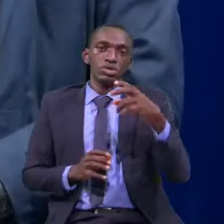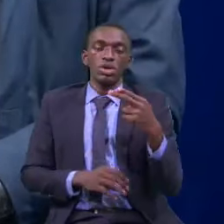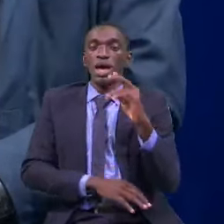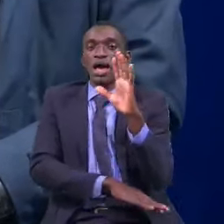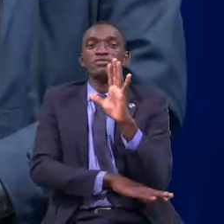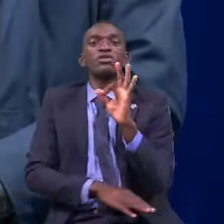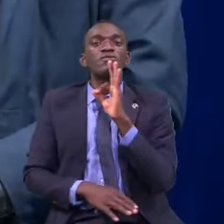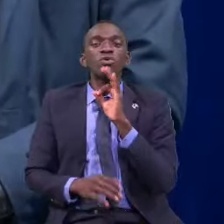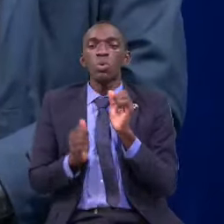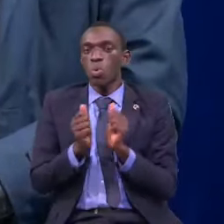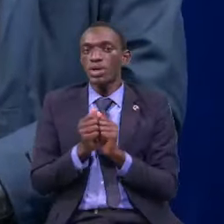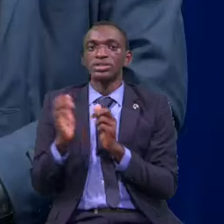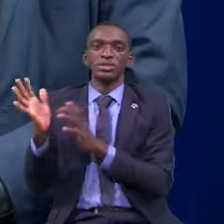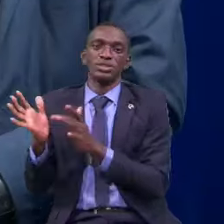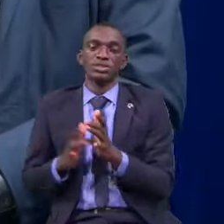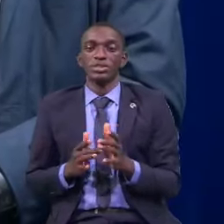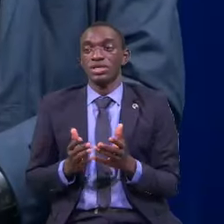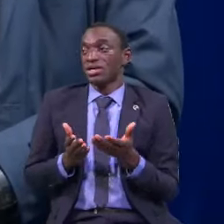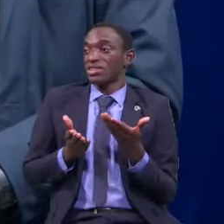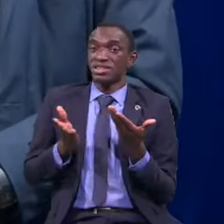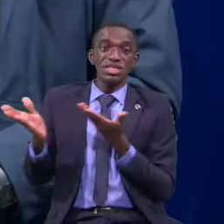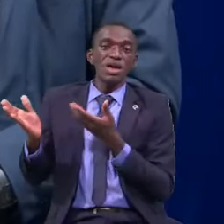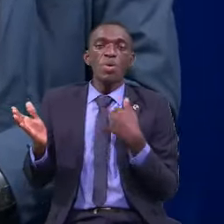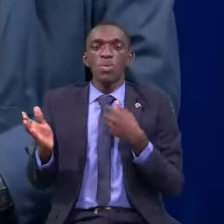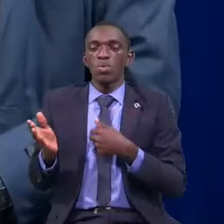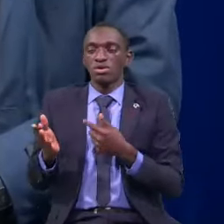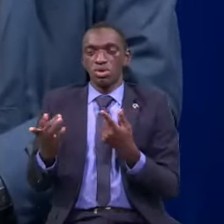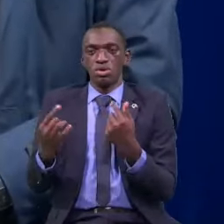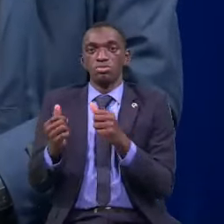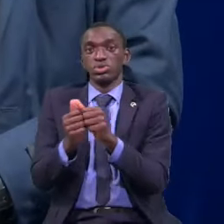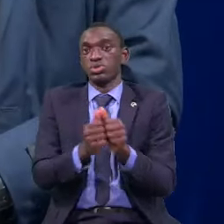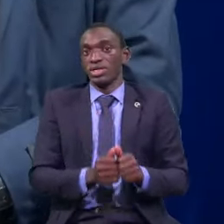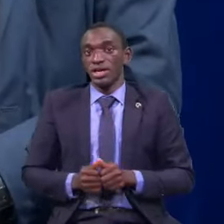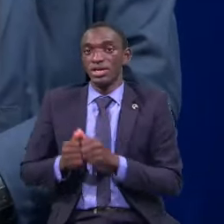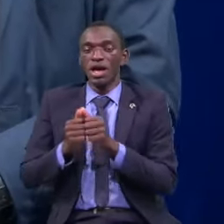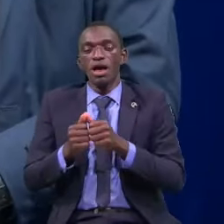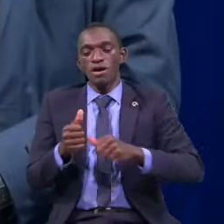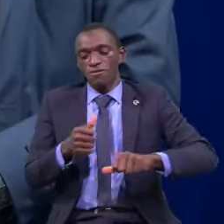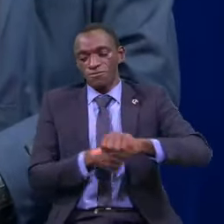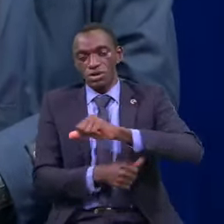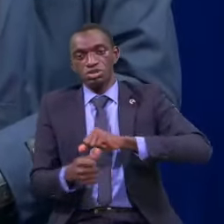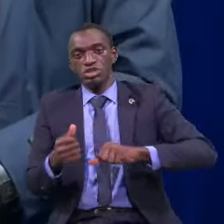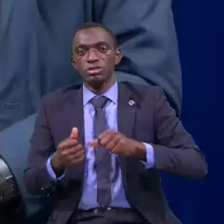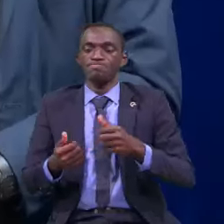It's a forum where we get together and fellowship can be shared with